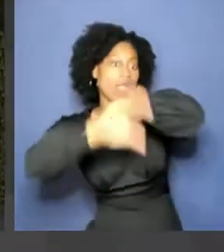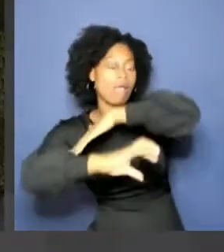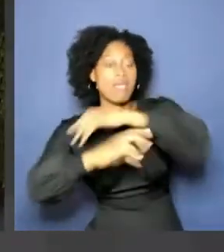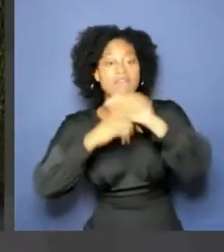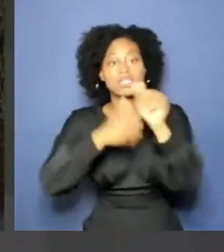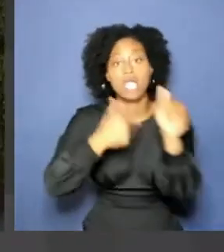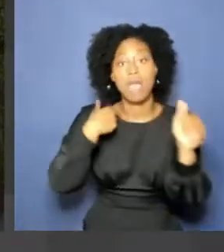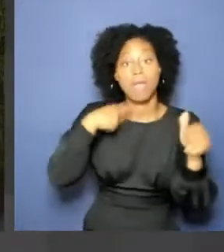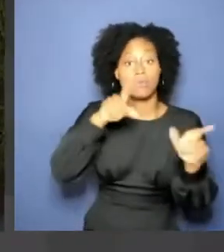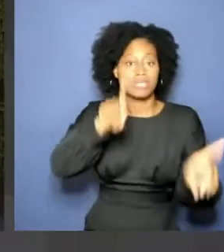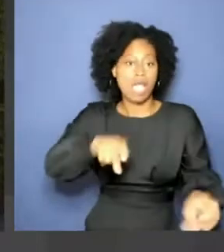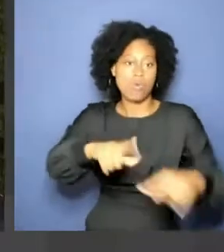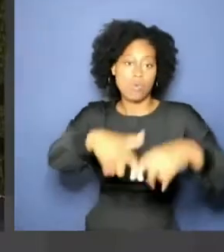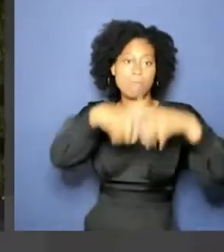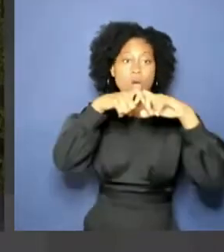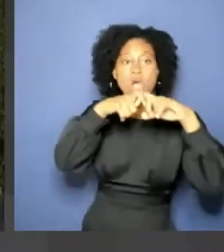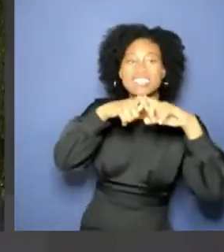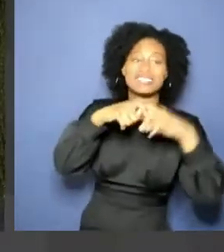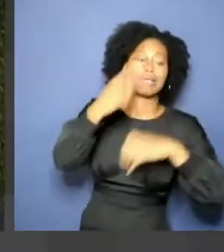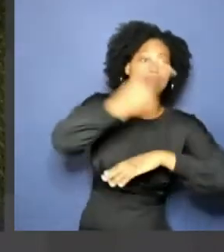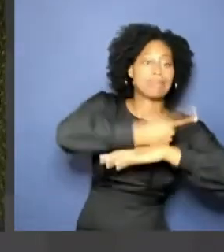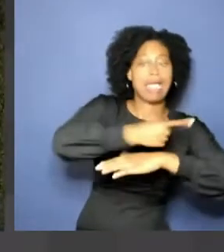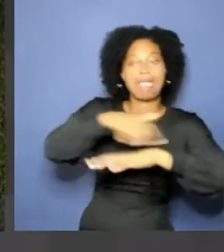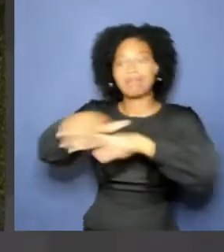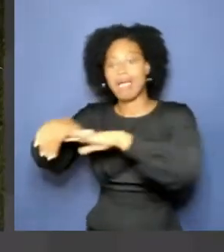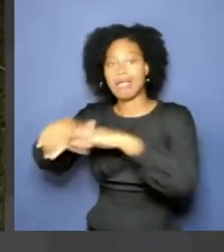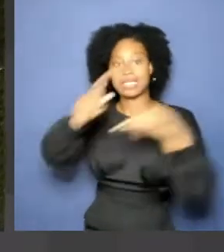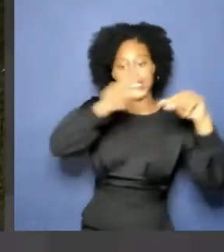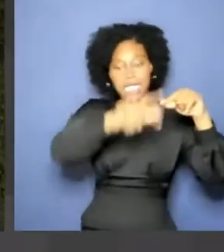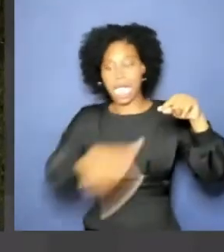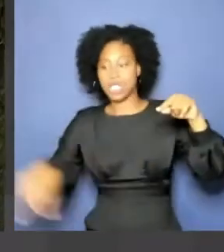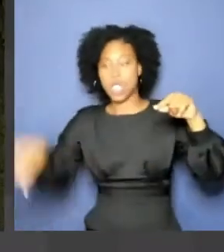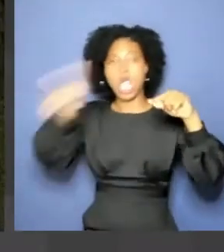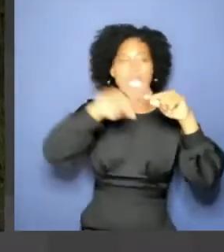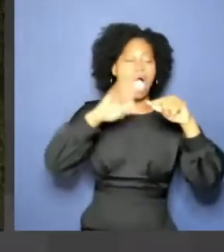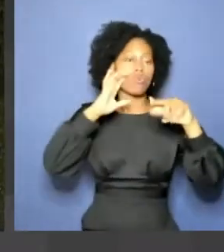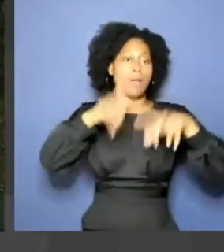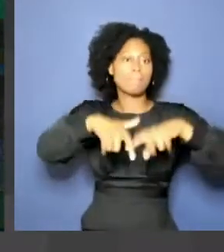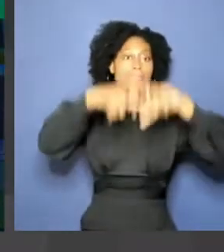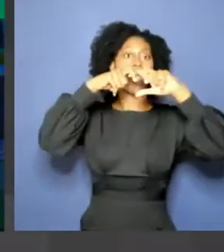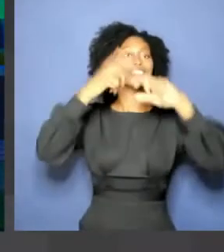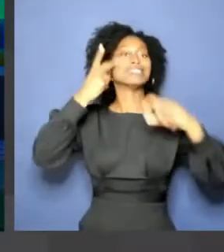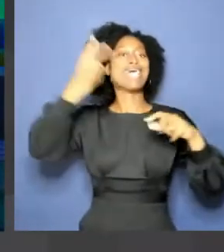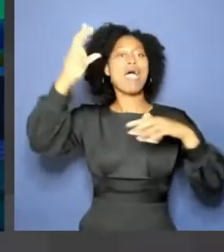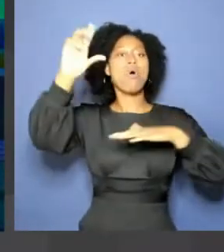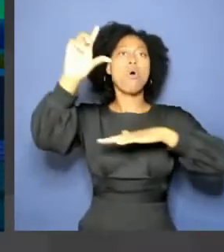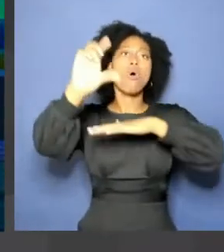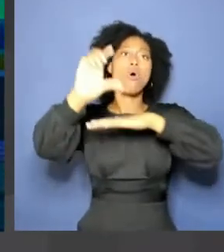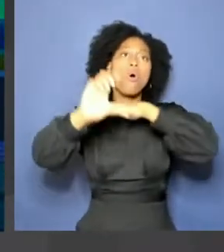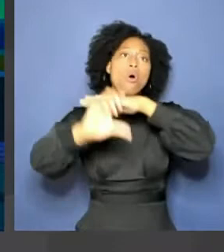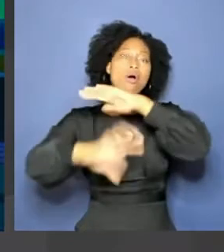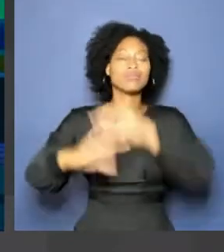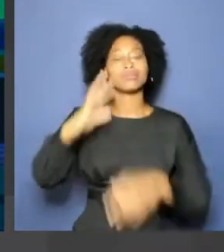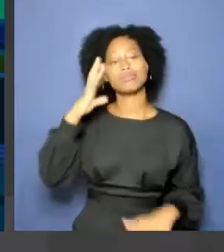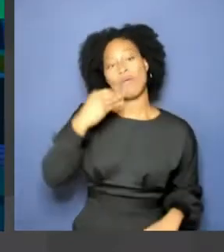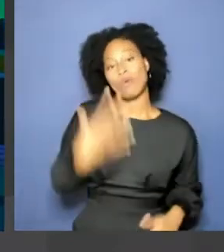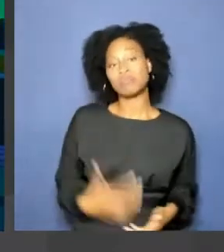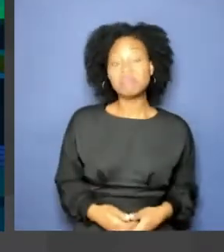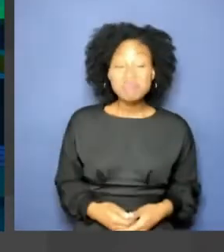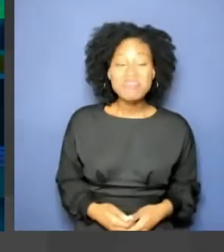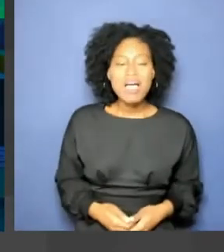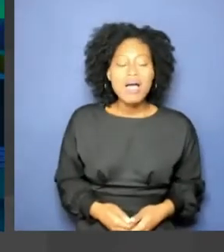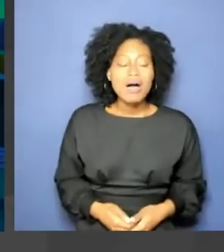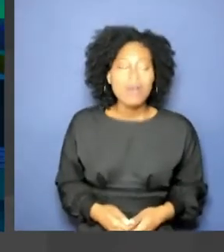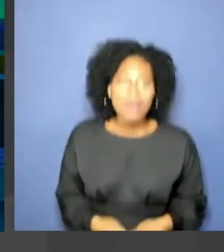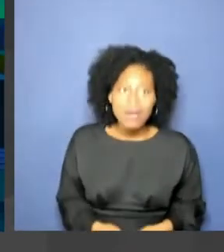like pause the day-night cycle just to watch the sunset in the mangrove swamp. It was super beautiful. That's absolutely gorgeous.